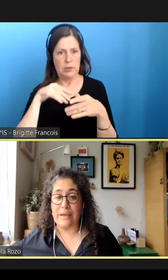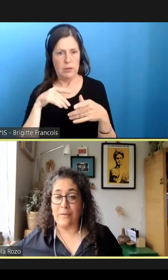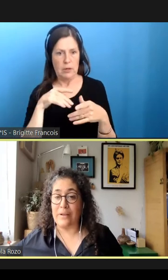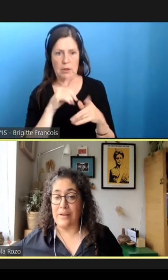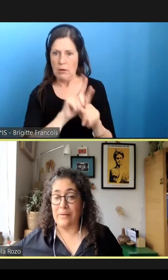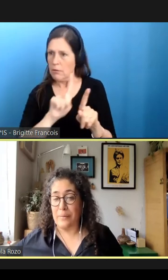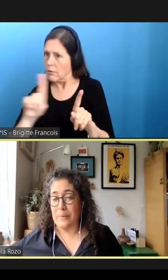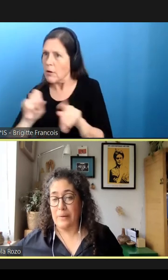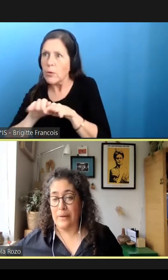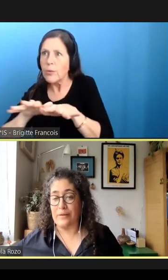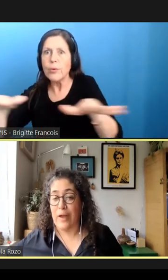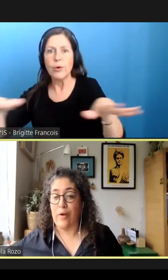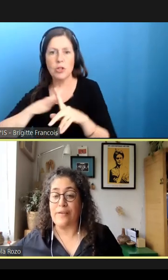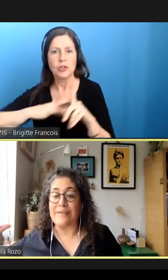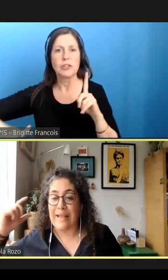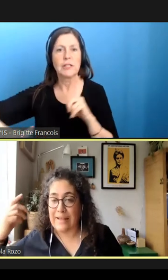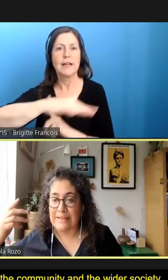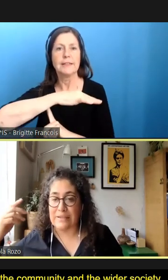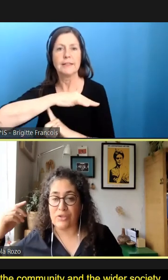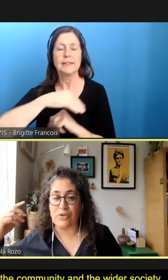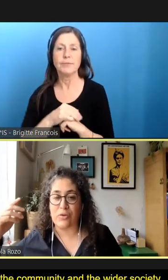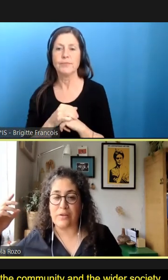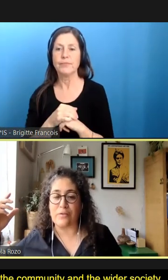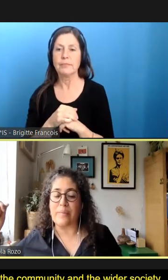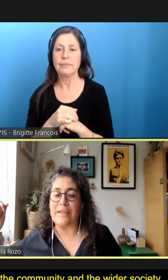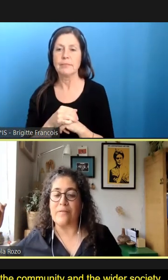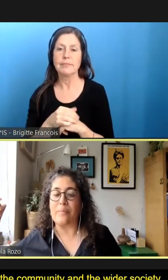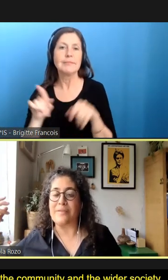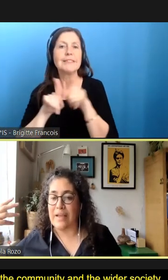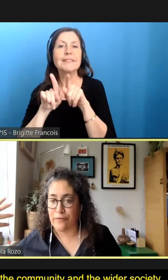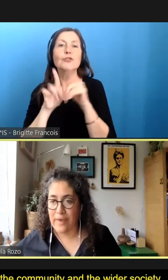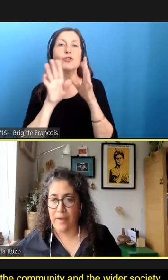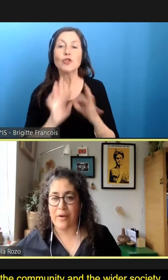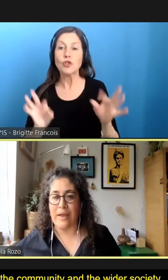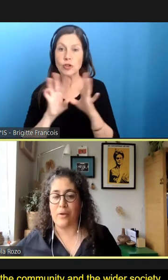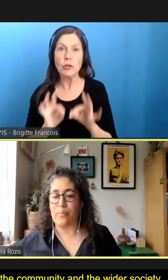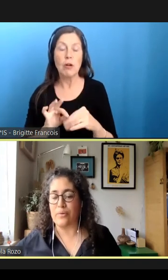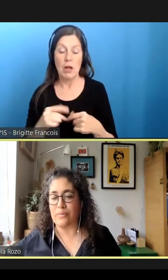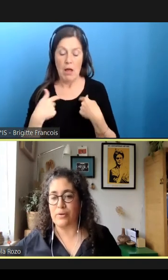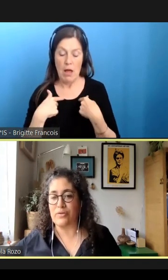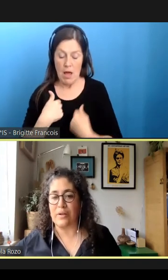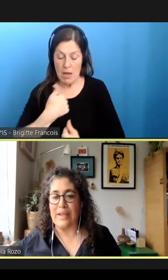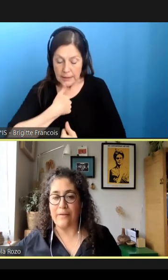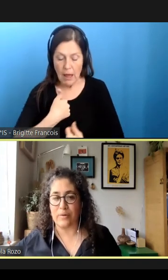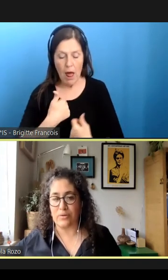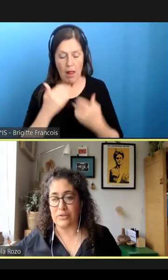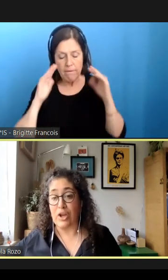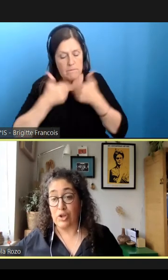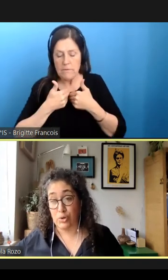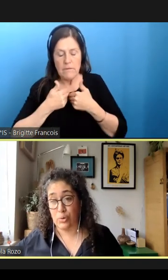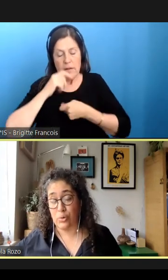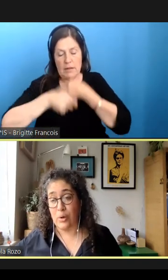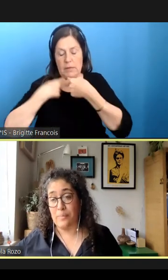Women it's very often like listening to stories of women giving up self-care and their personal life